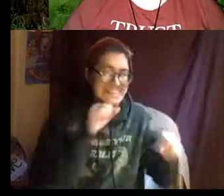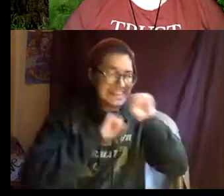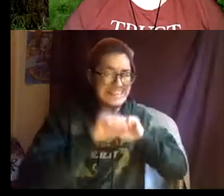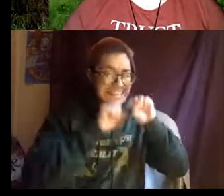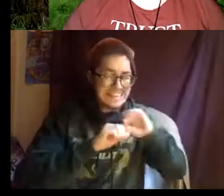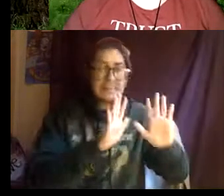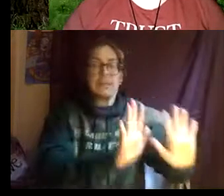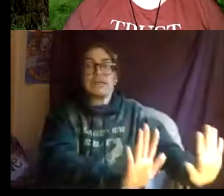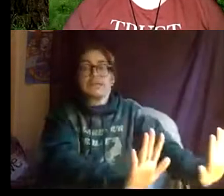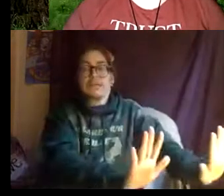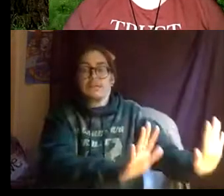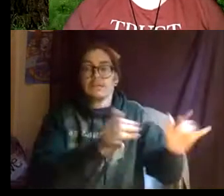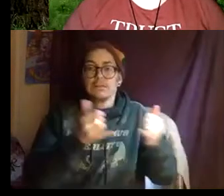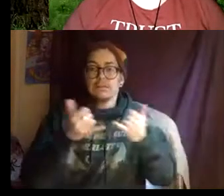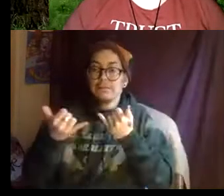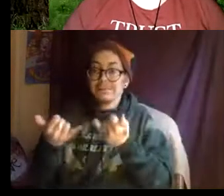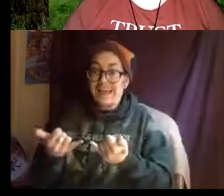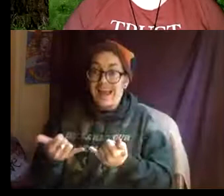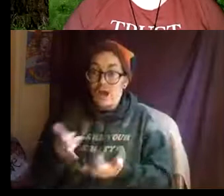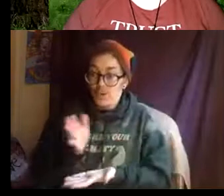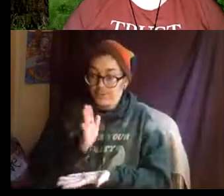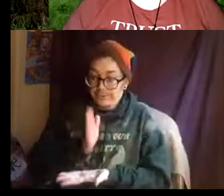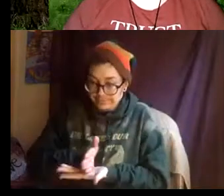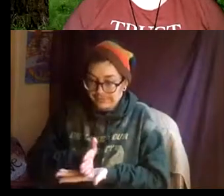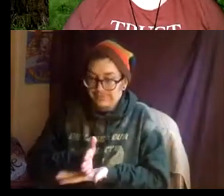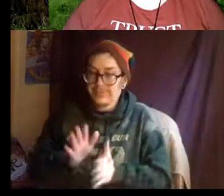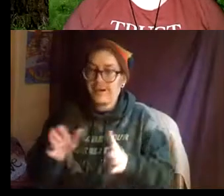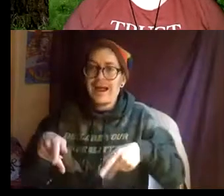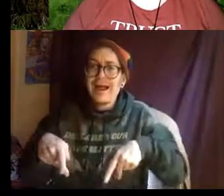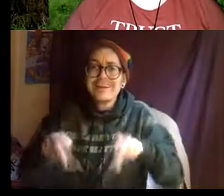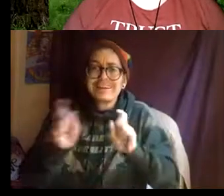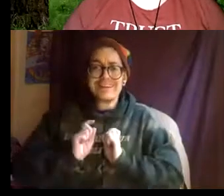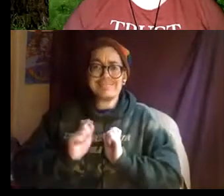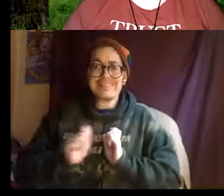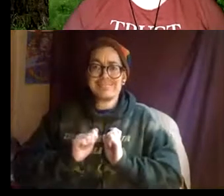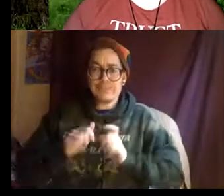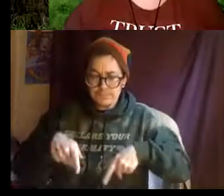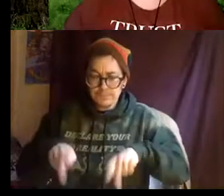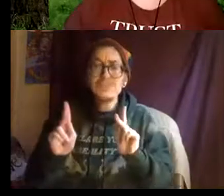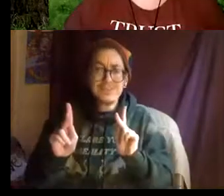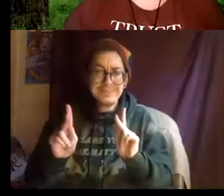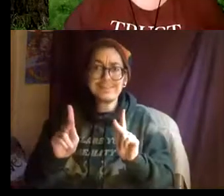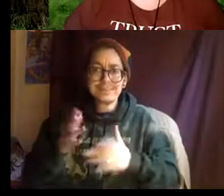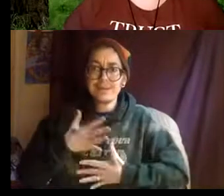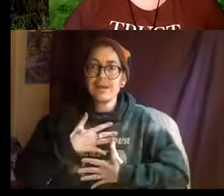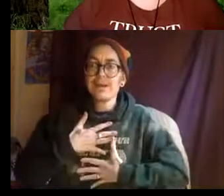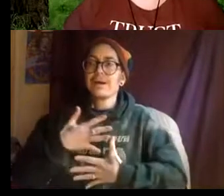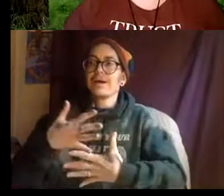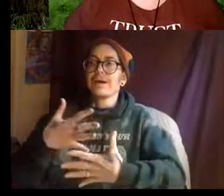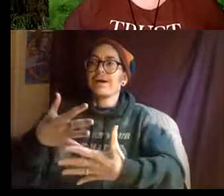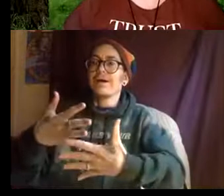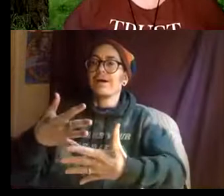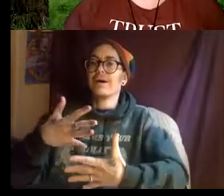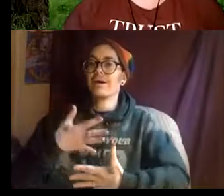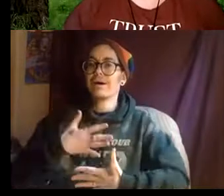And as you're going through all of this hard work, I think what this is saying is let's take a pause and give